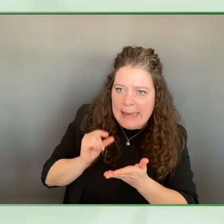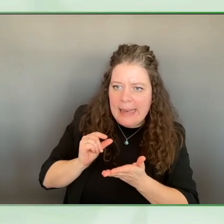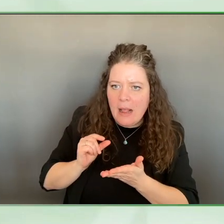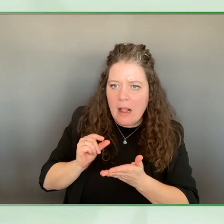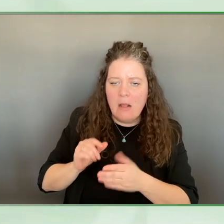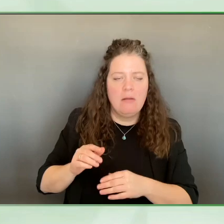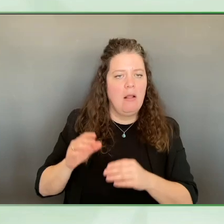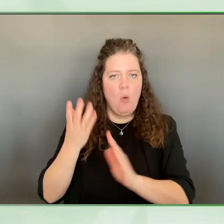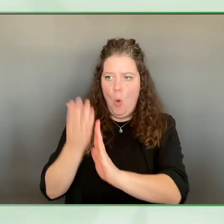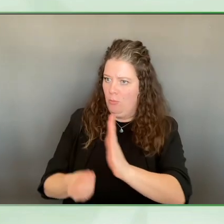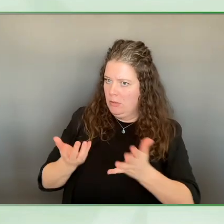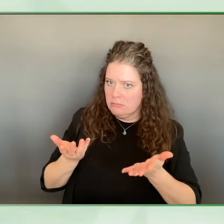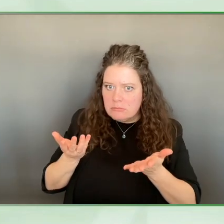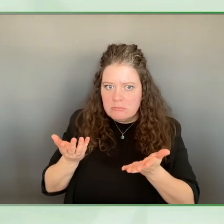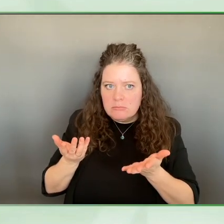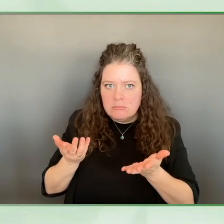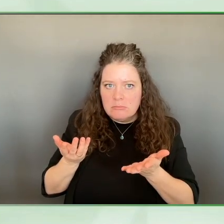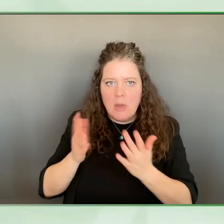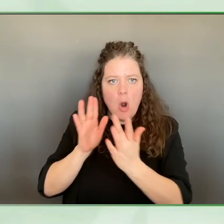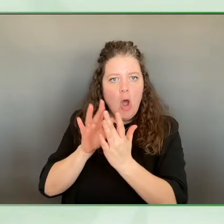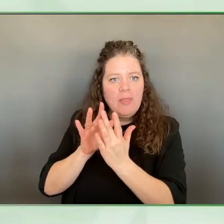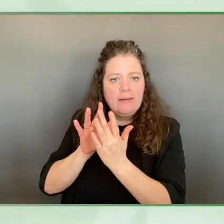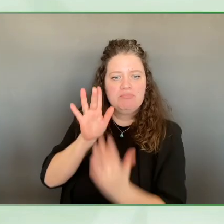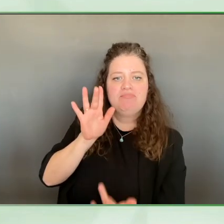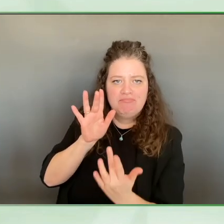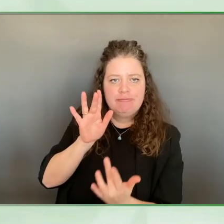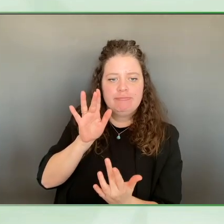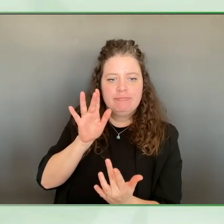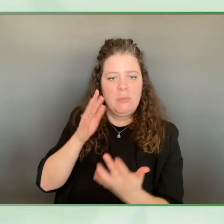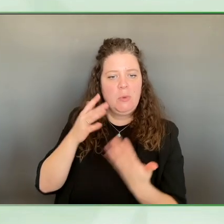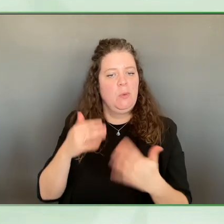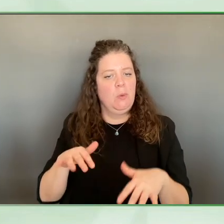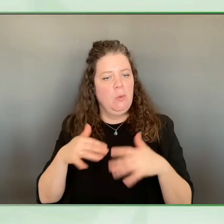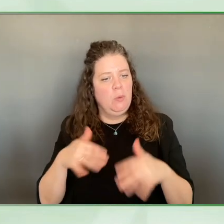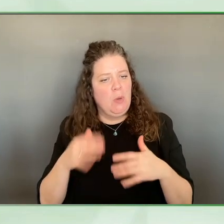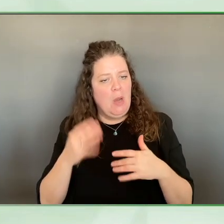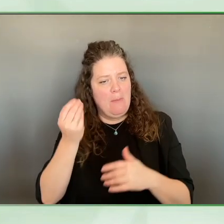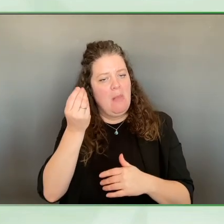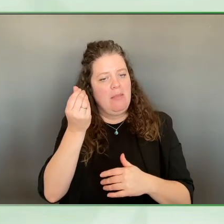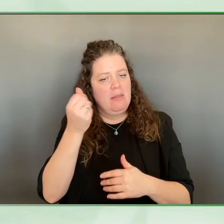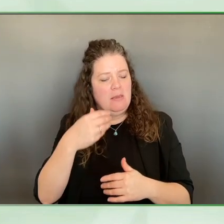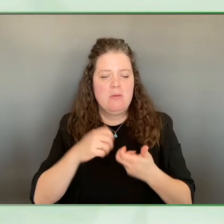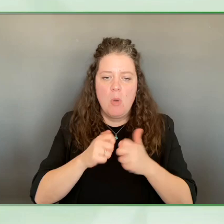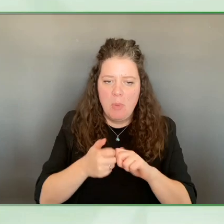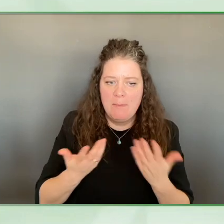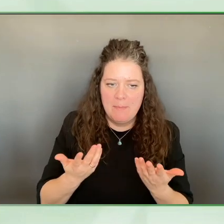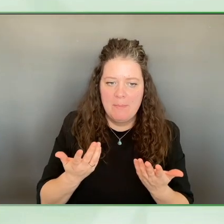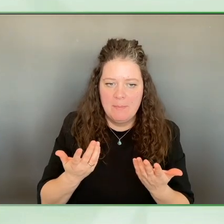will prefer food in their dish than paying a leasing. And if